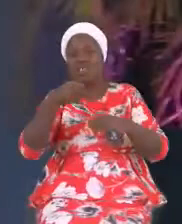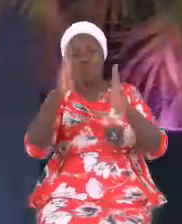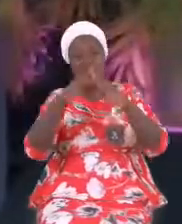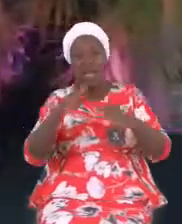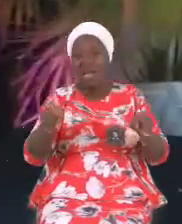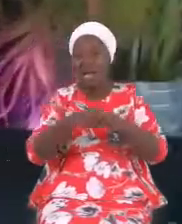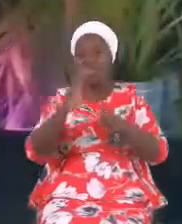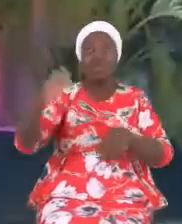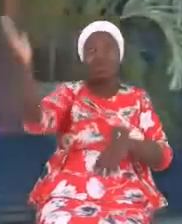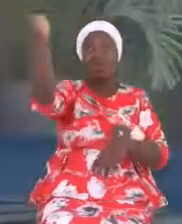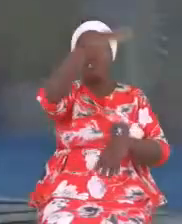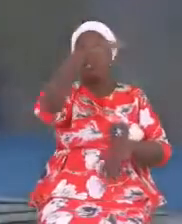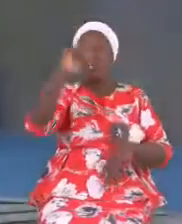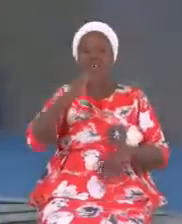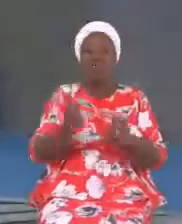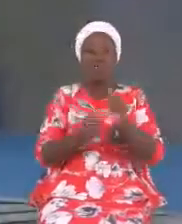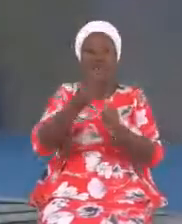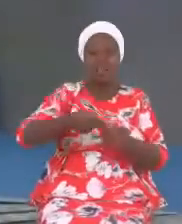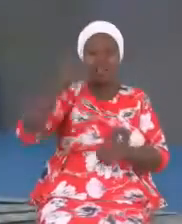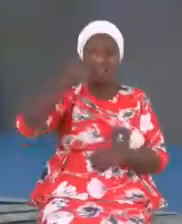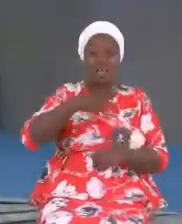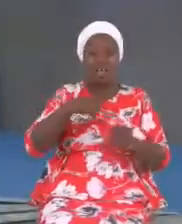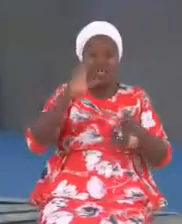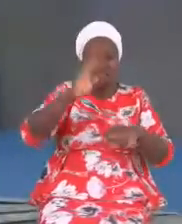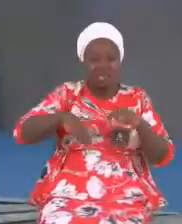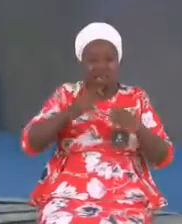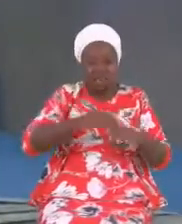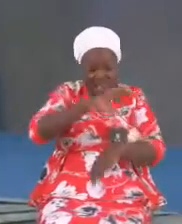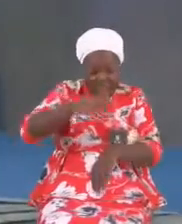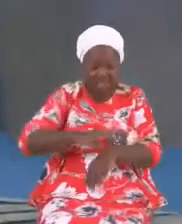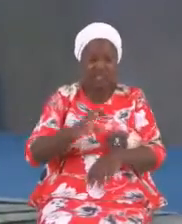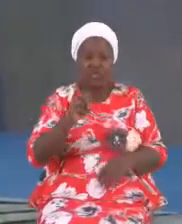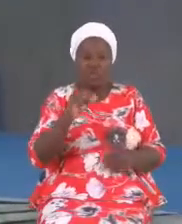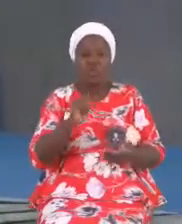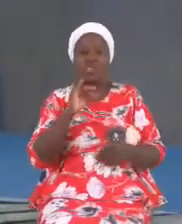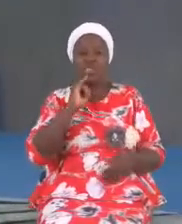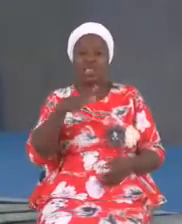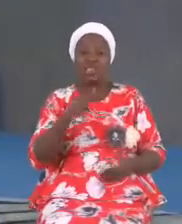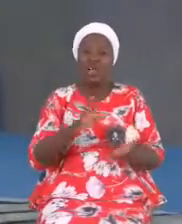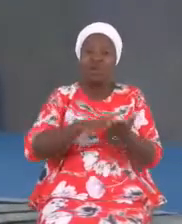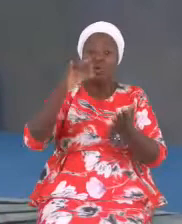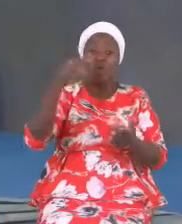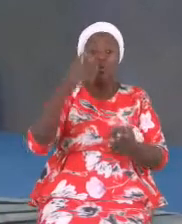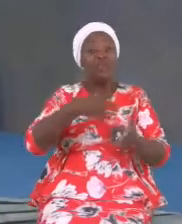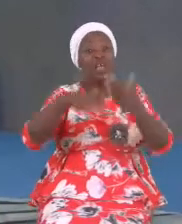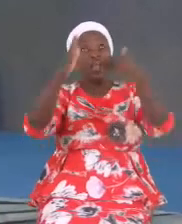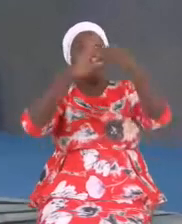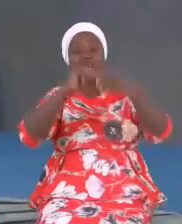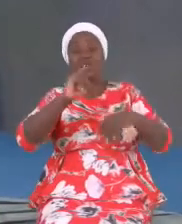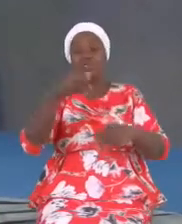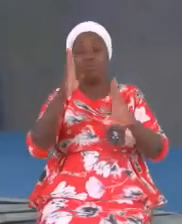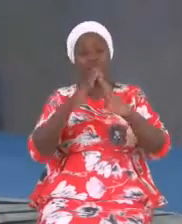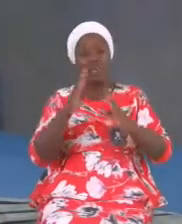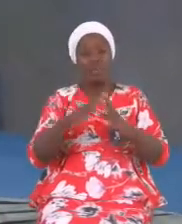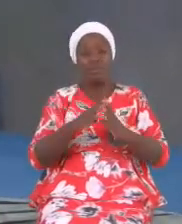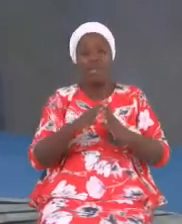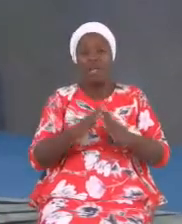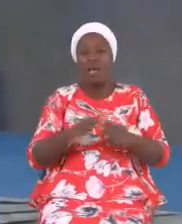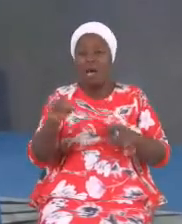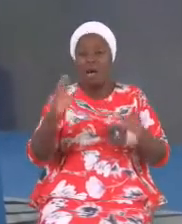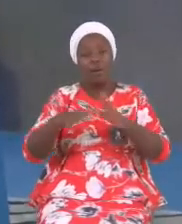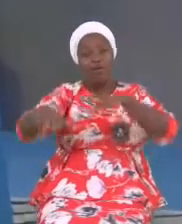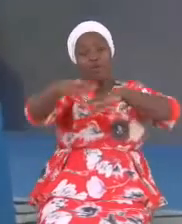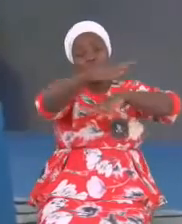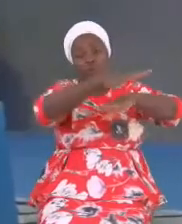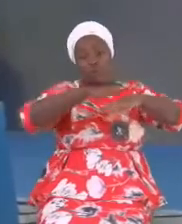higher and farther than the earth, so is the glory of the heavenly Jerusalem